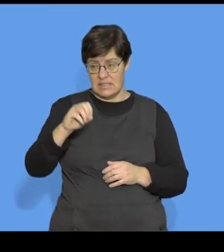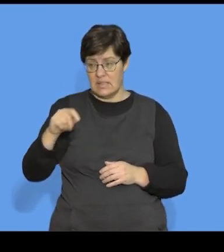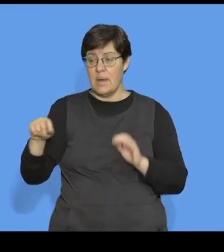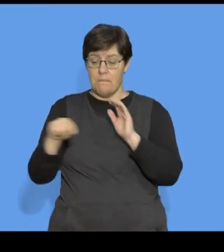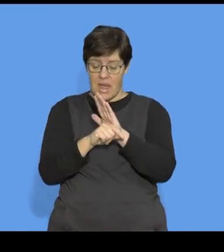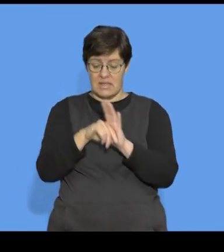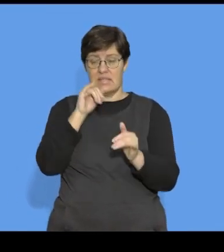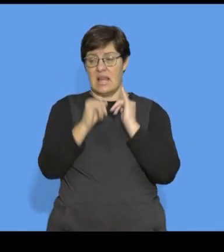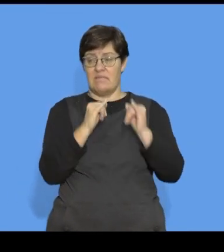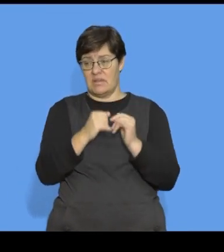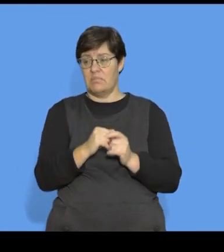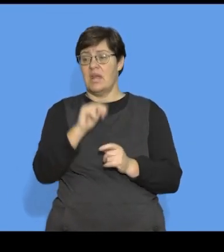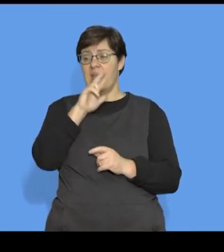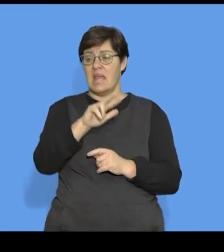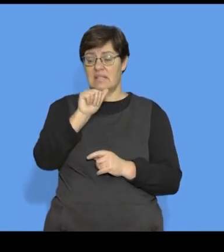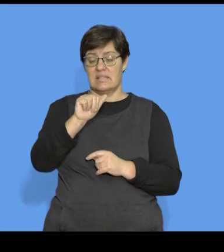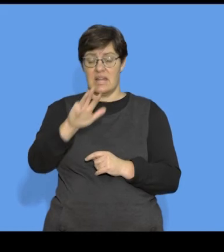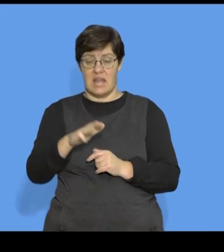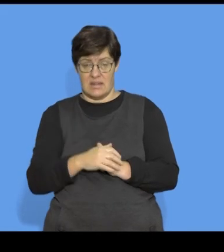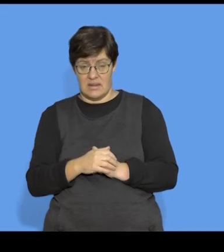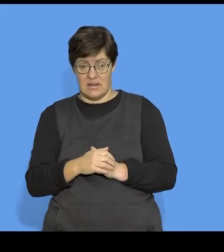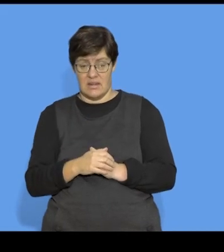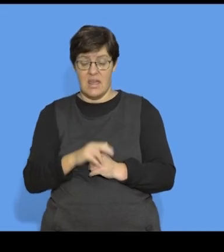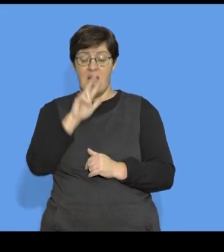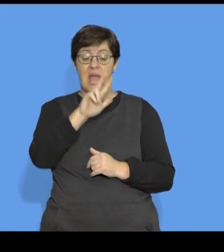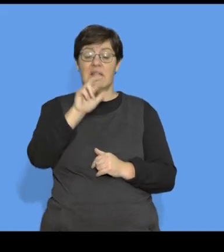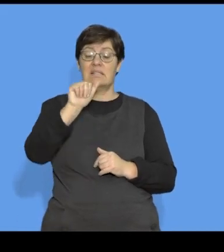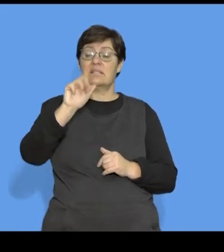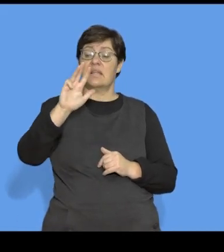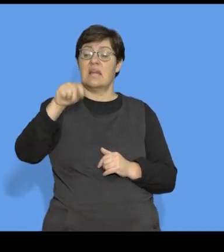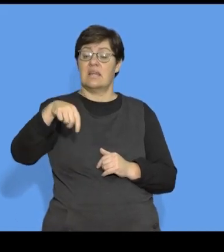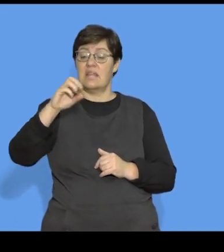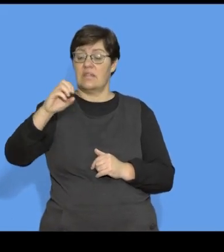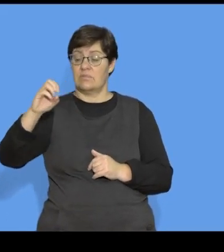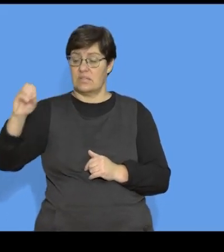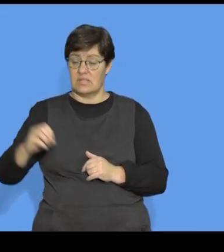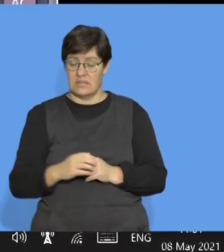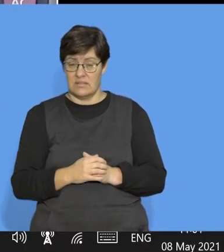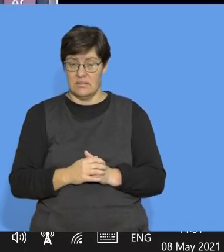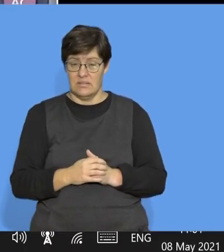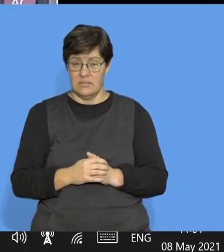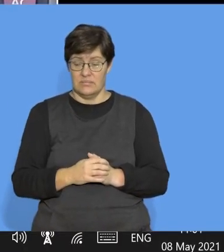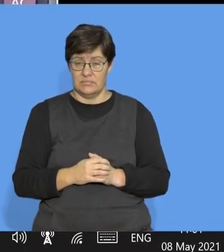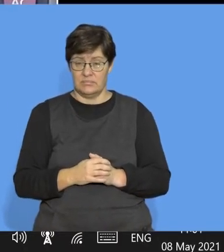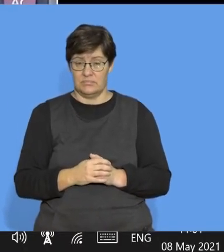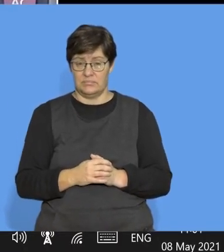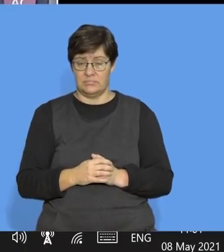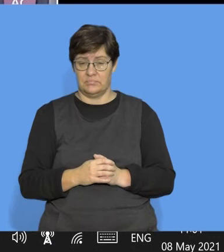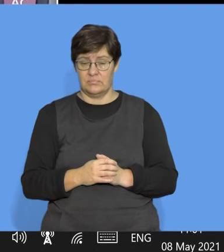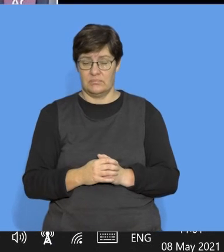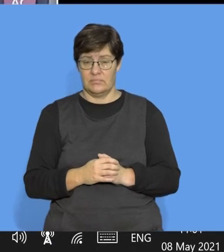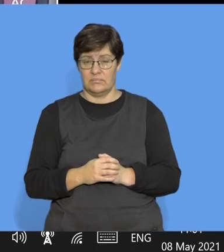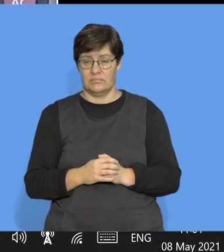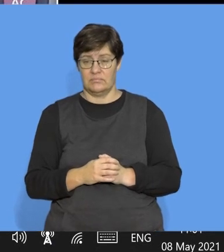880 minus the 11,000 would give you 869, and 869,000, let's do this here,